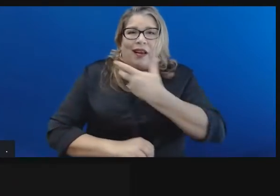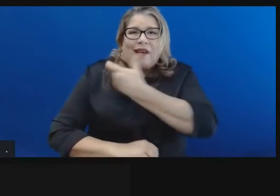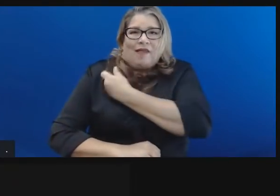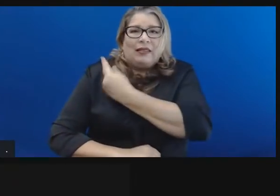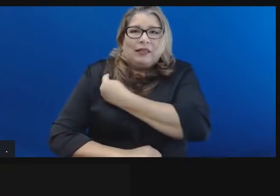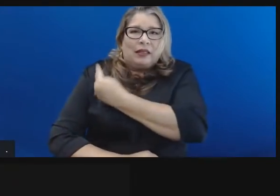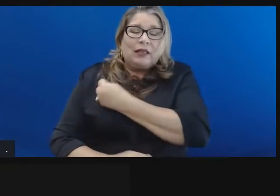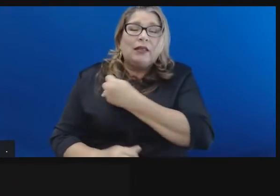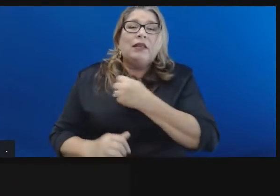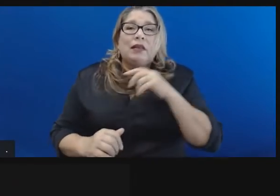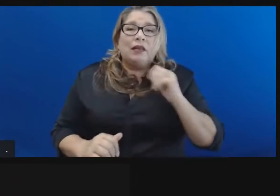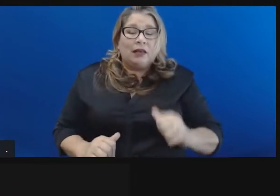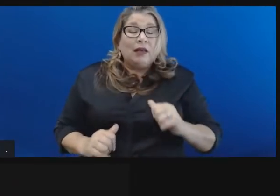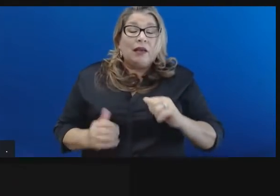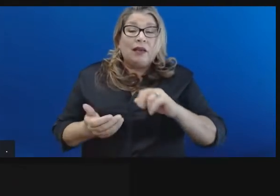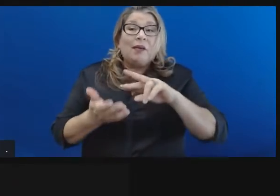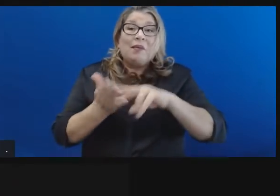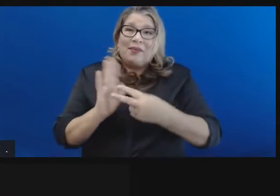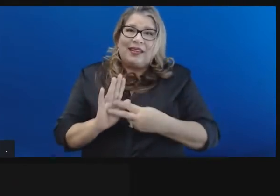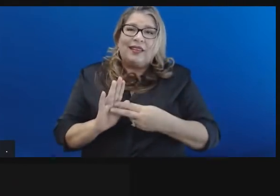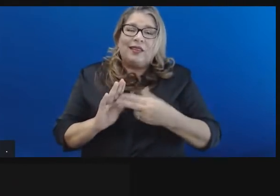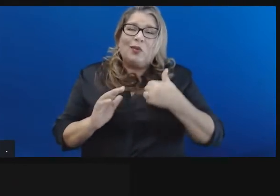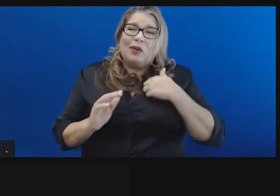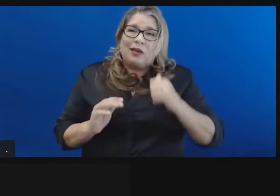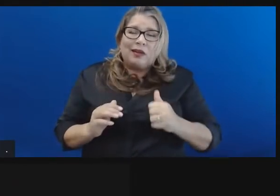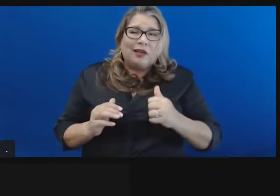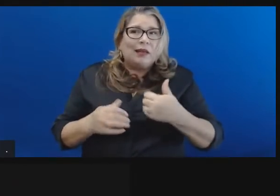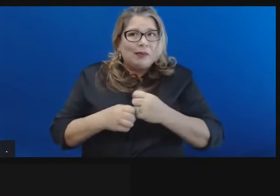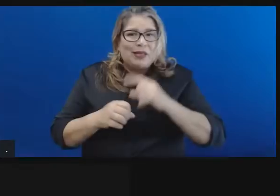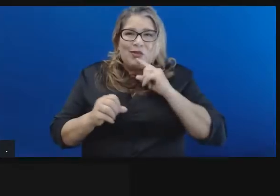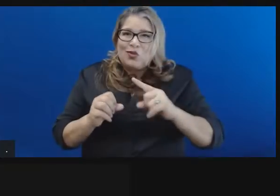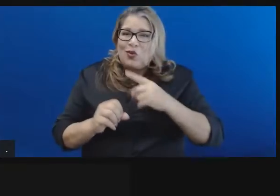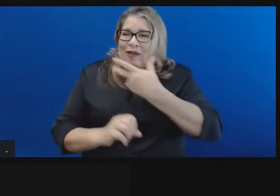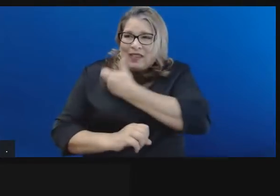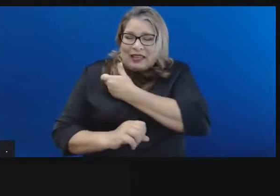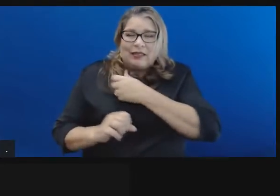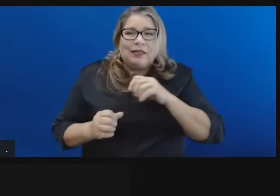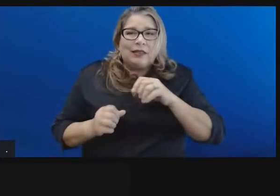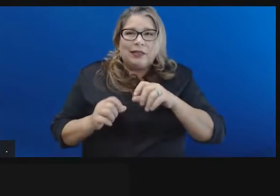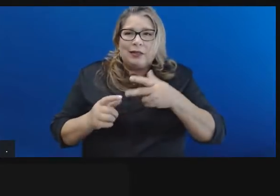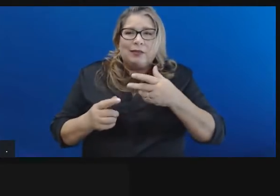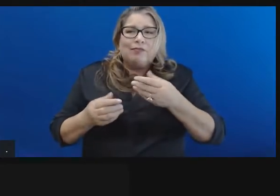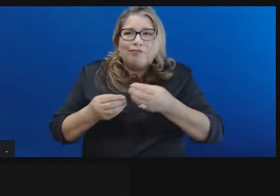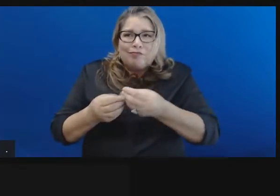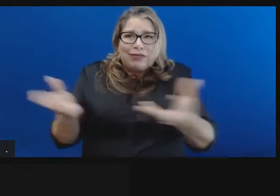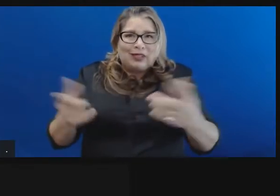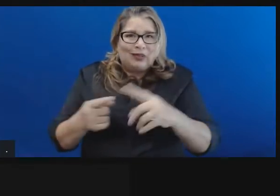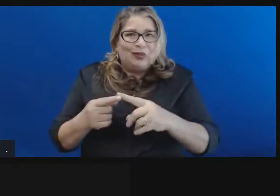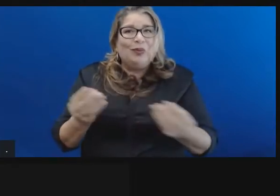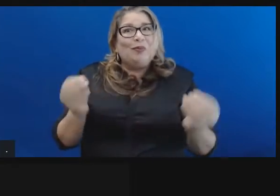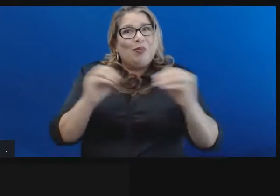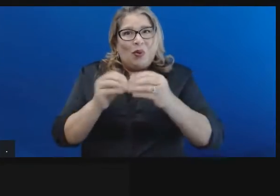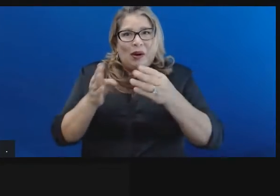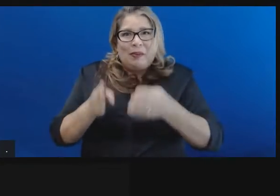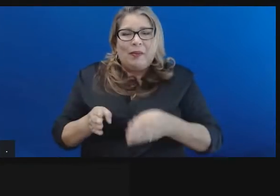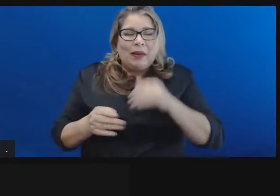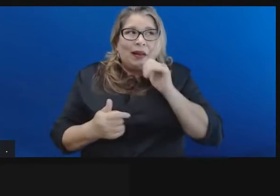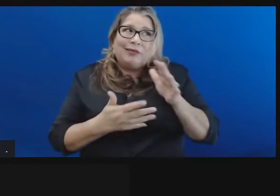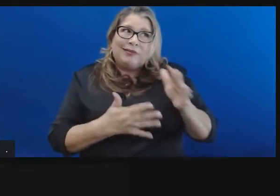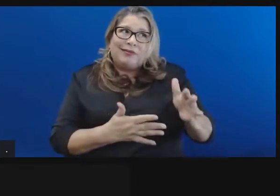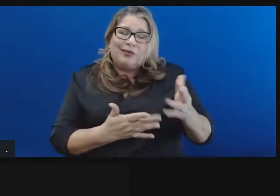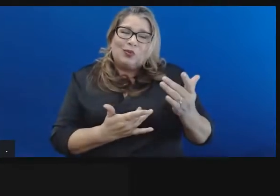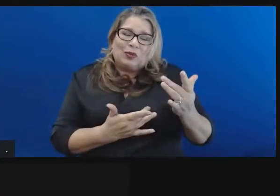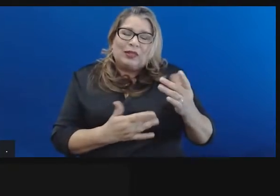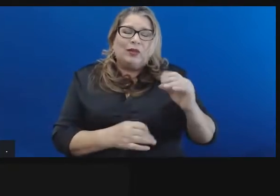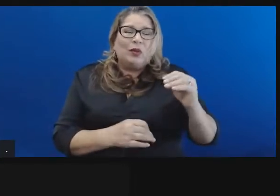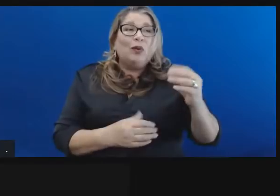and quicker through our population and get that vaccine out of our freezers and into our population to get that